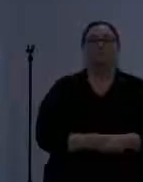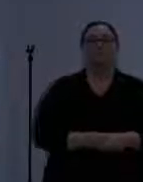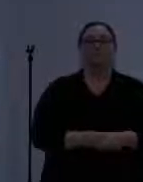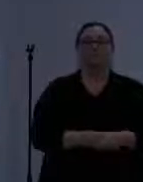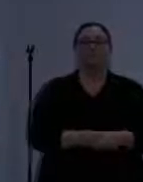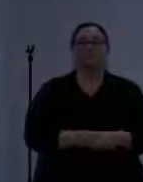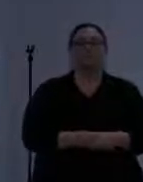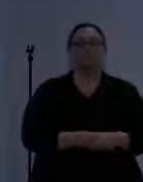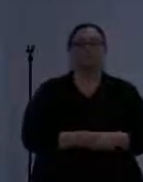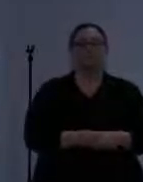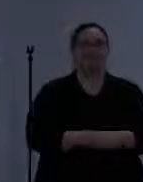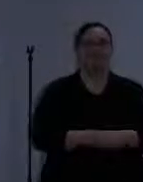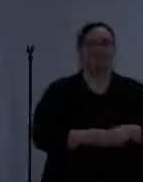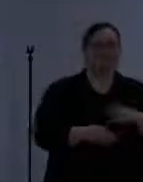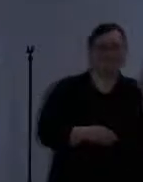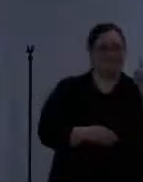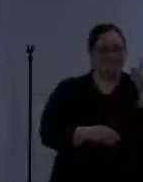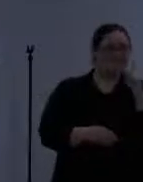Yeah.